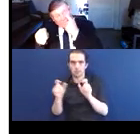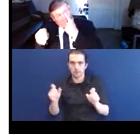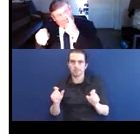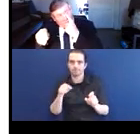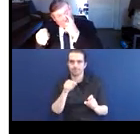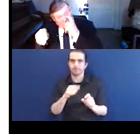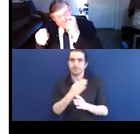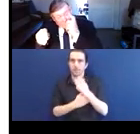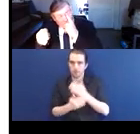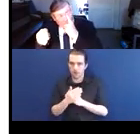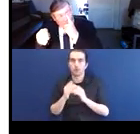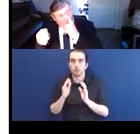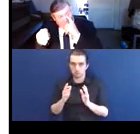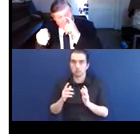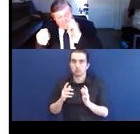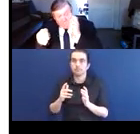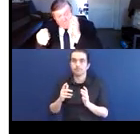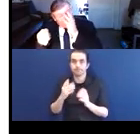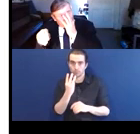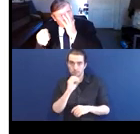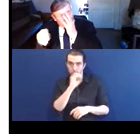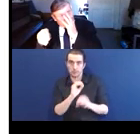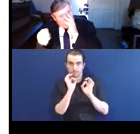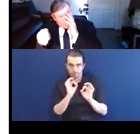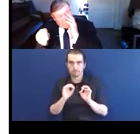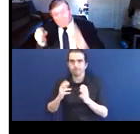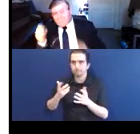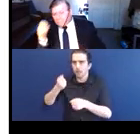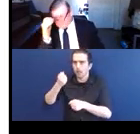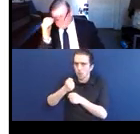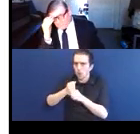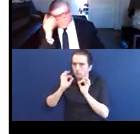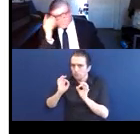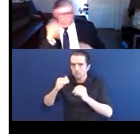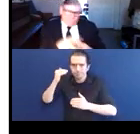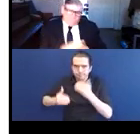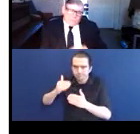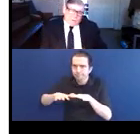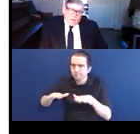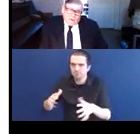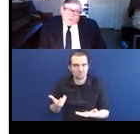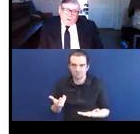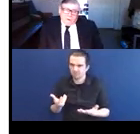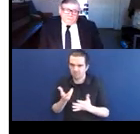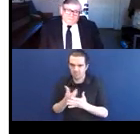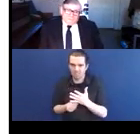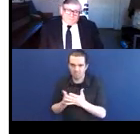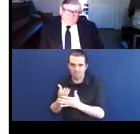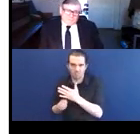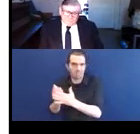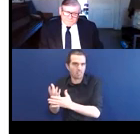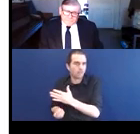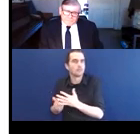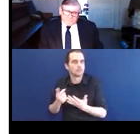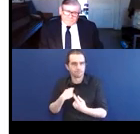have initiated the Employers Network on Disability to provide employment opportunities for people with disabilities